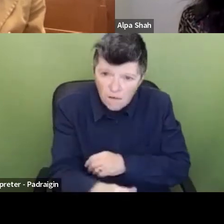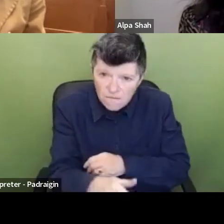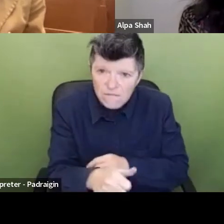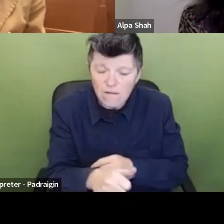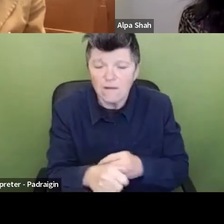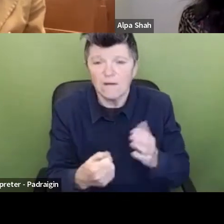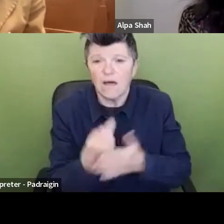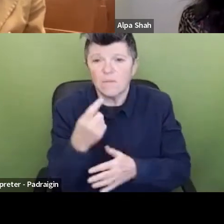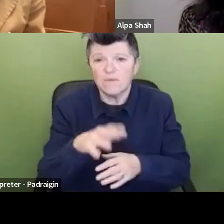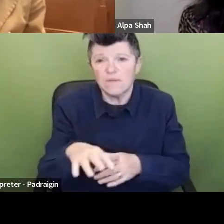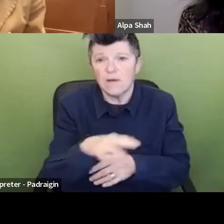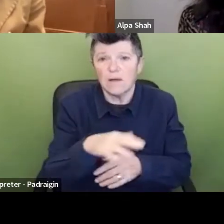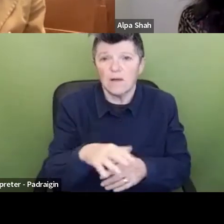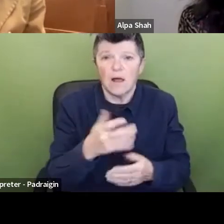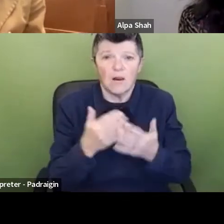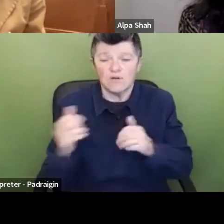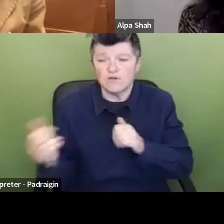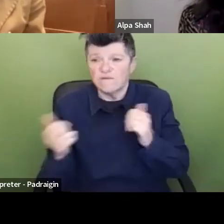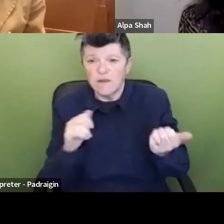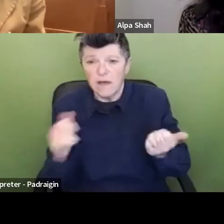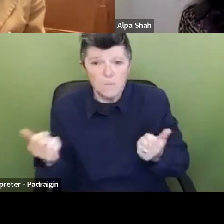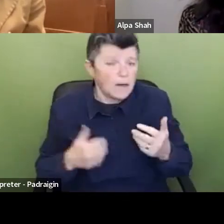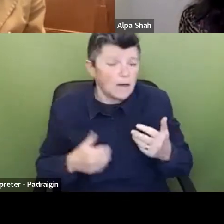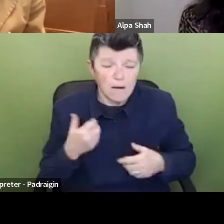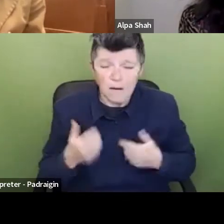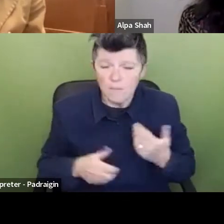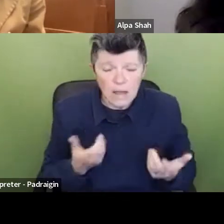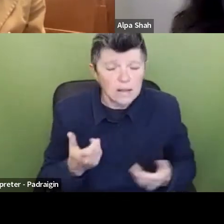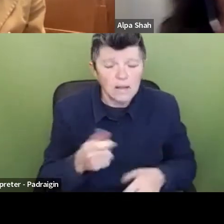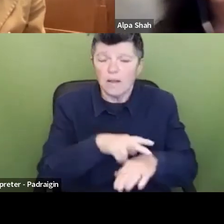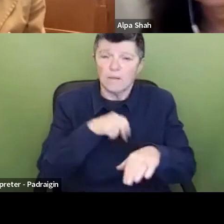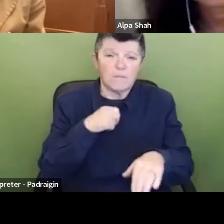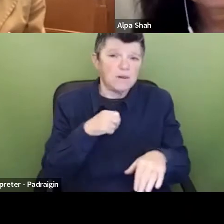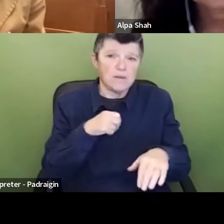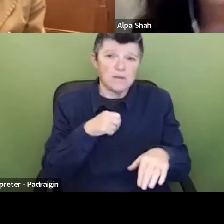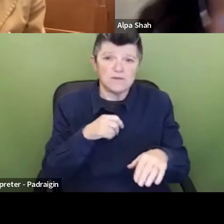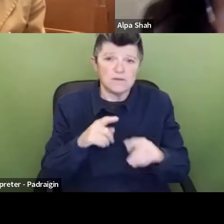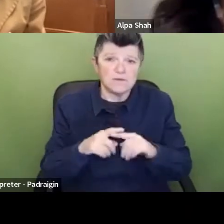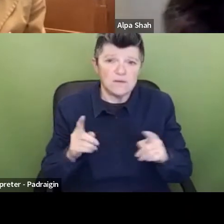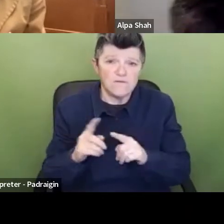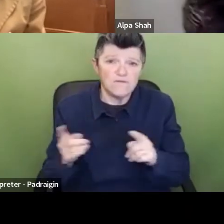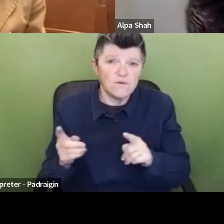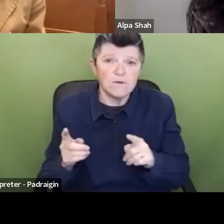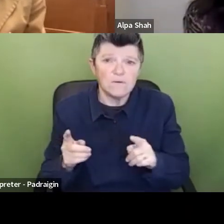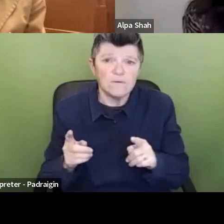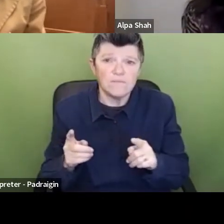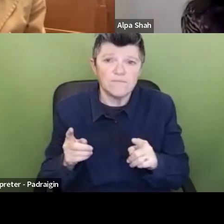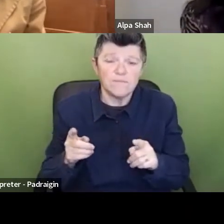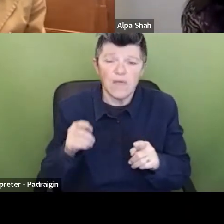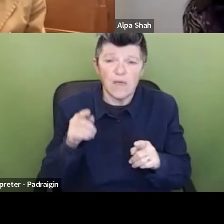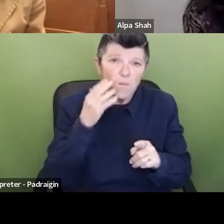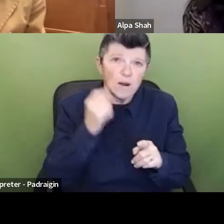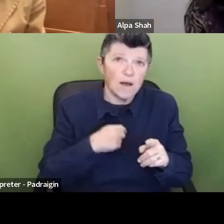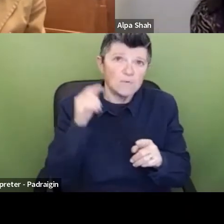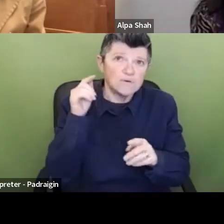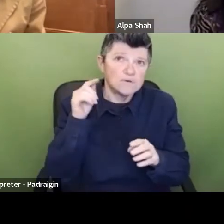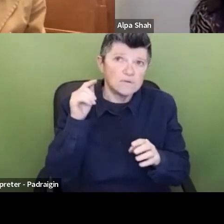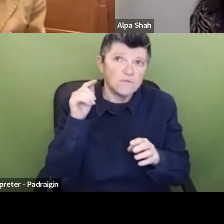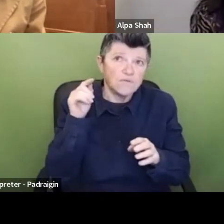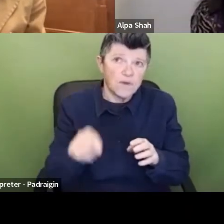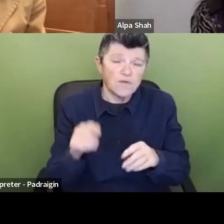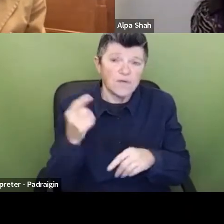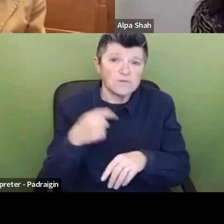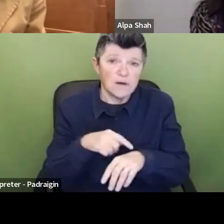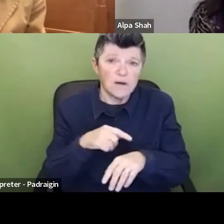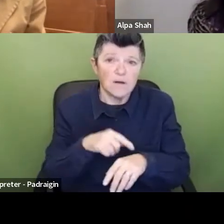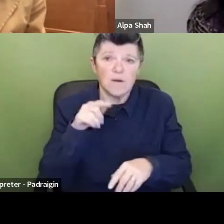Lots of neighbors complained about this to police in various different connotations. And it was that the time I was there was also during the 2 terror attacks. So there